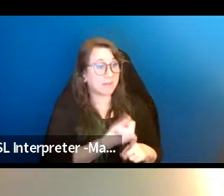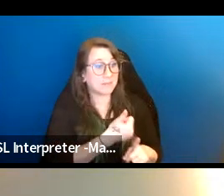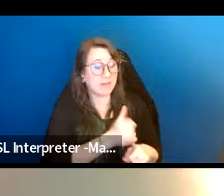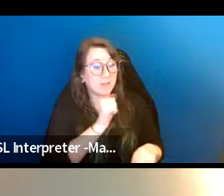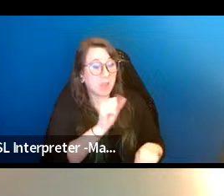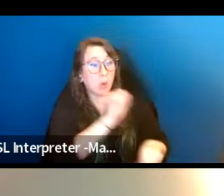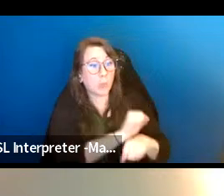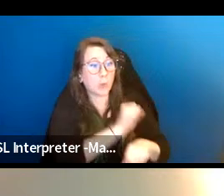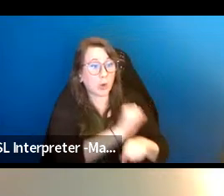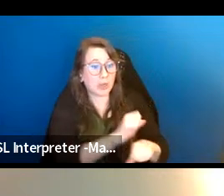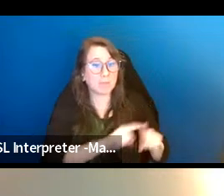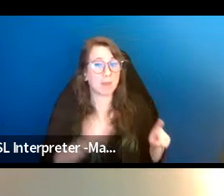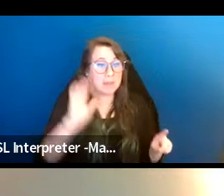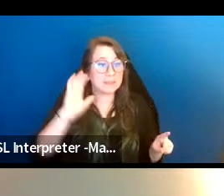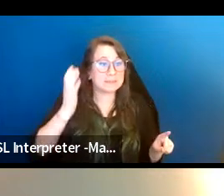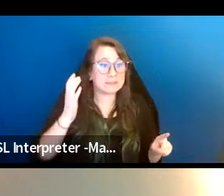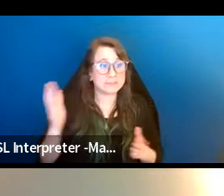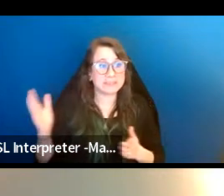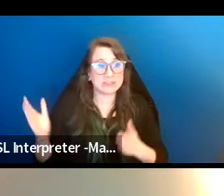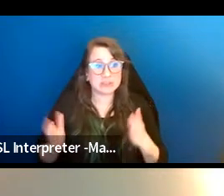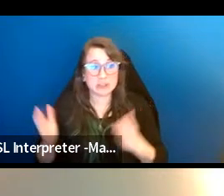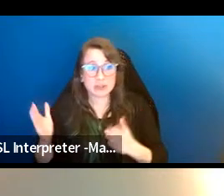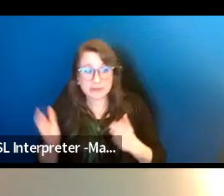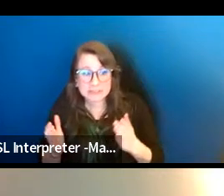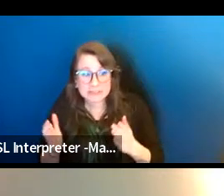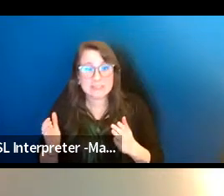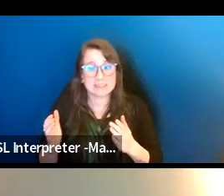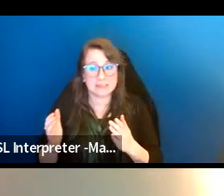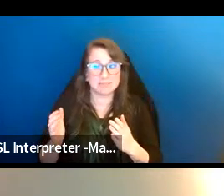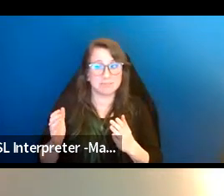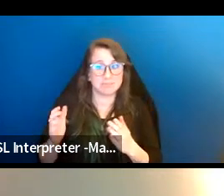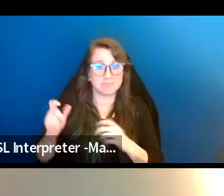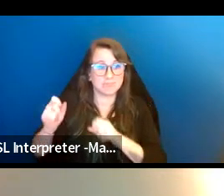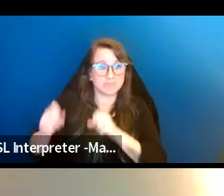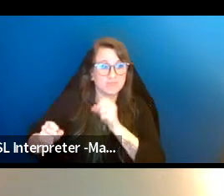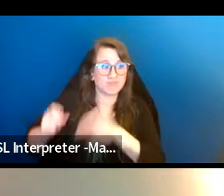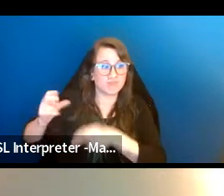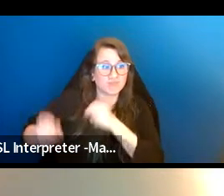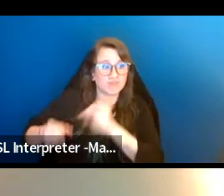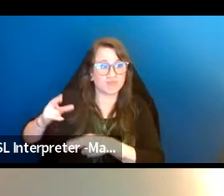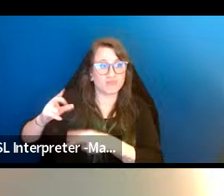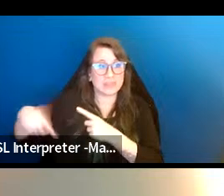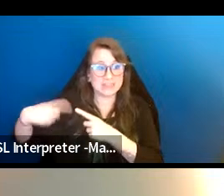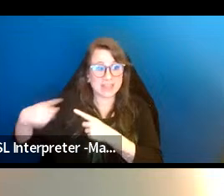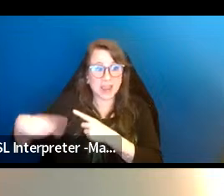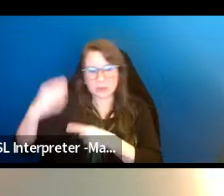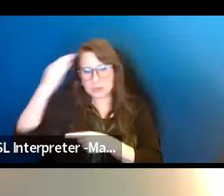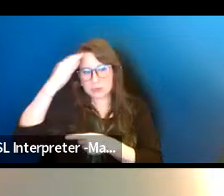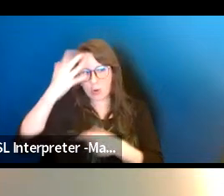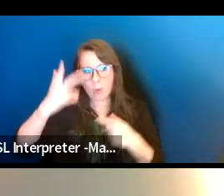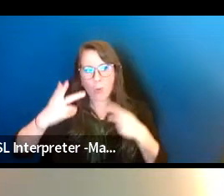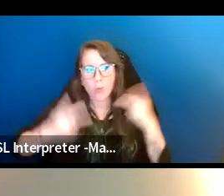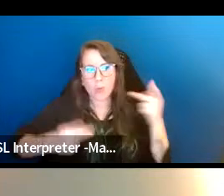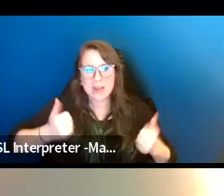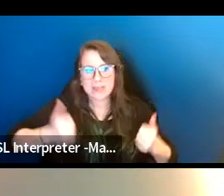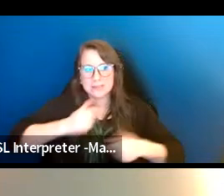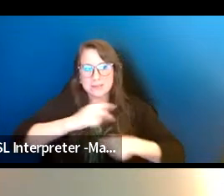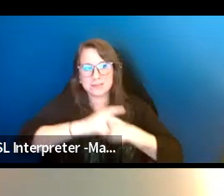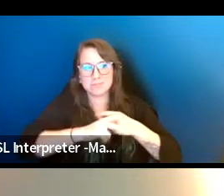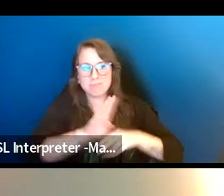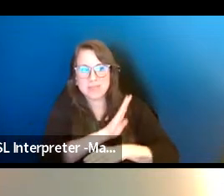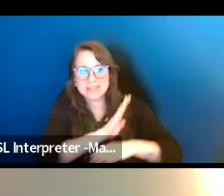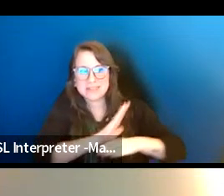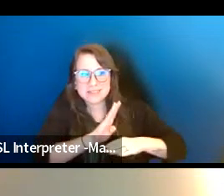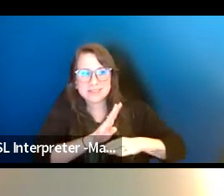he's servicing a local business who are not using more reputable service to dispose of tires. Do we happen to know um,